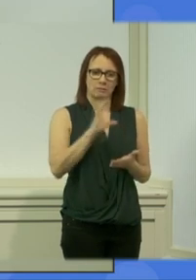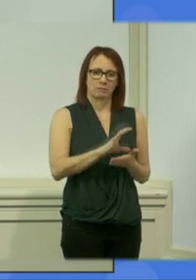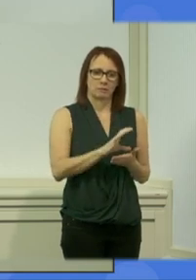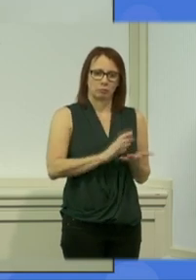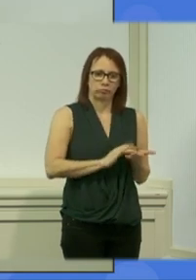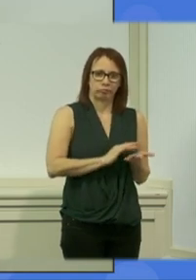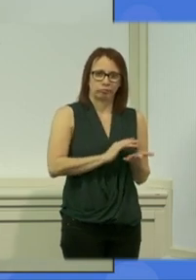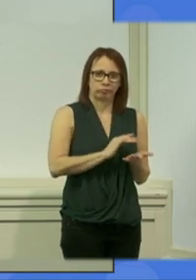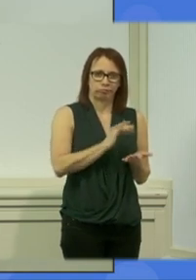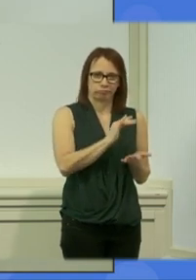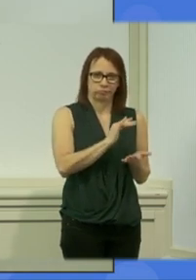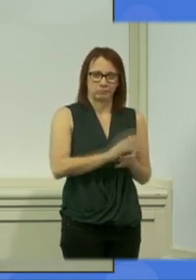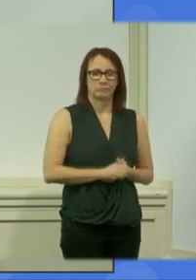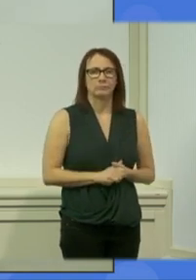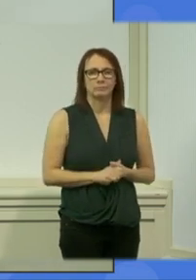Okay.